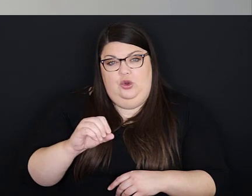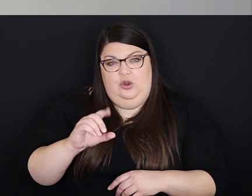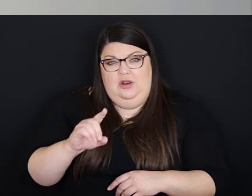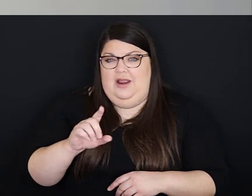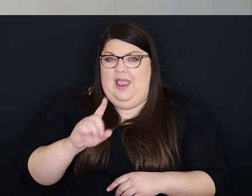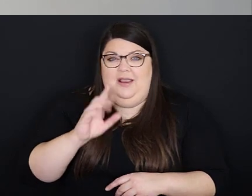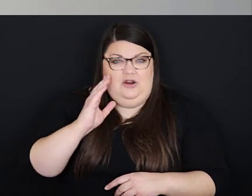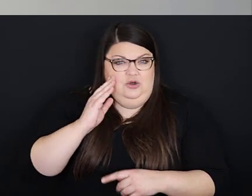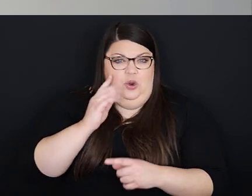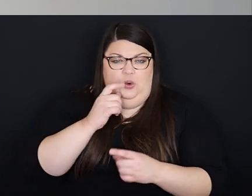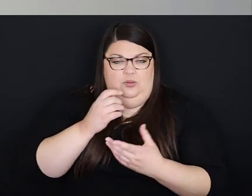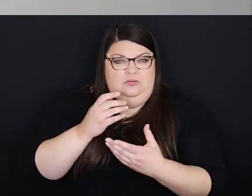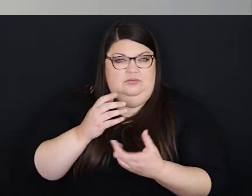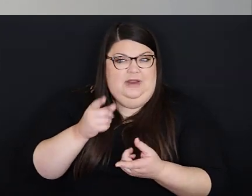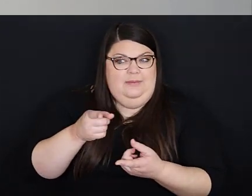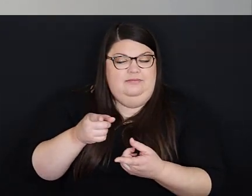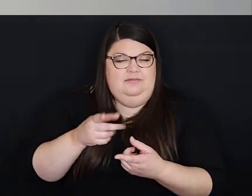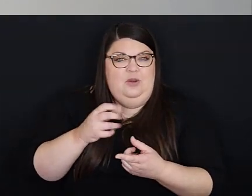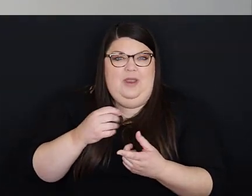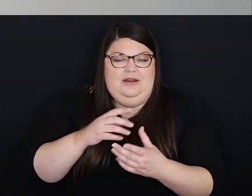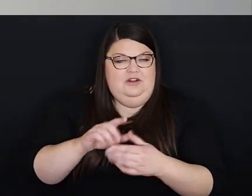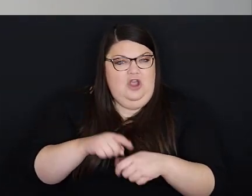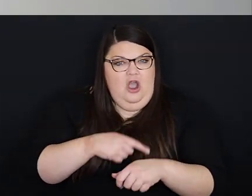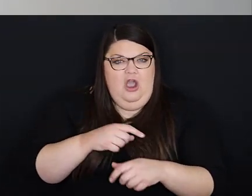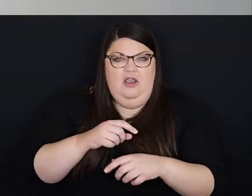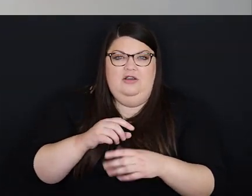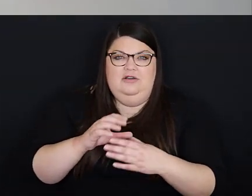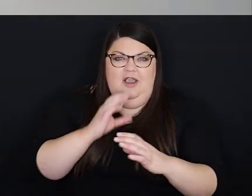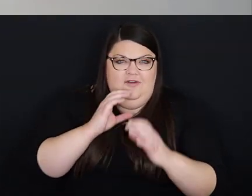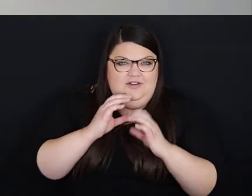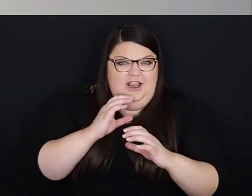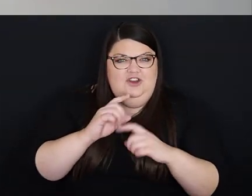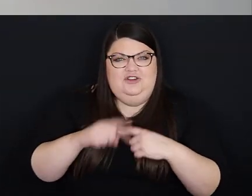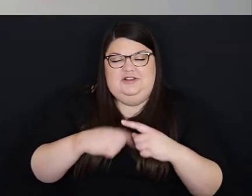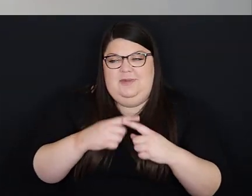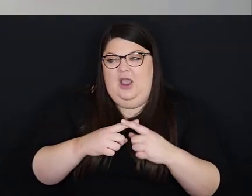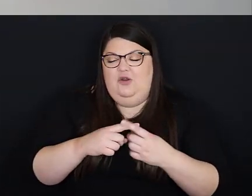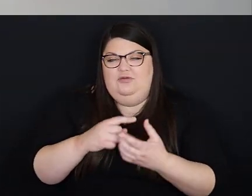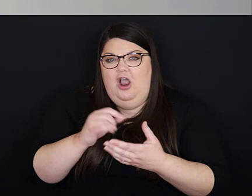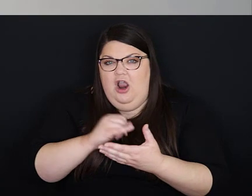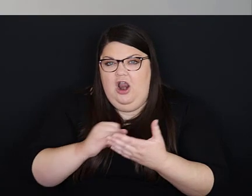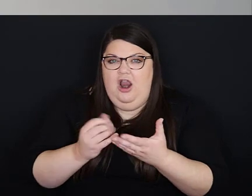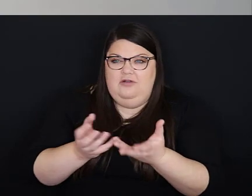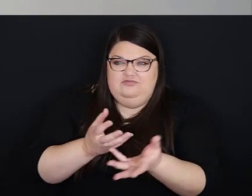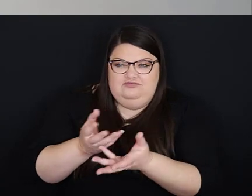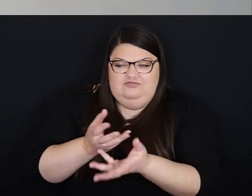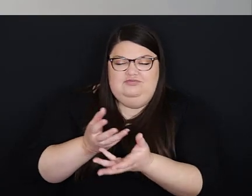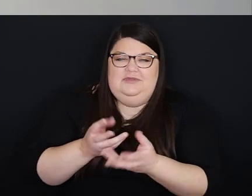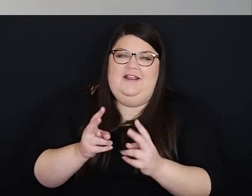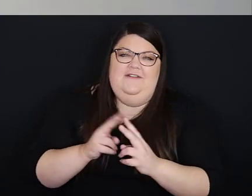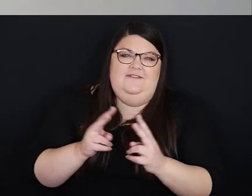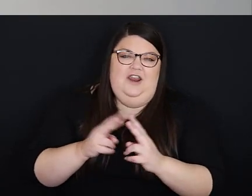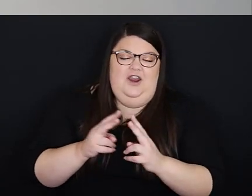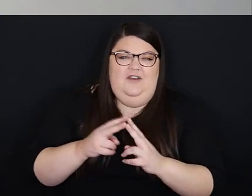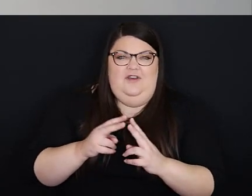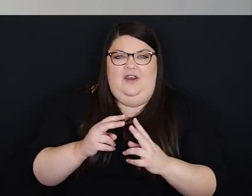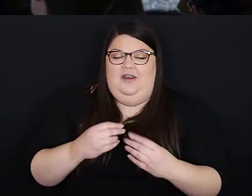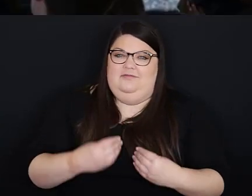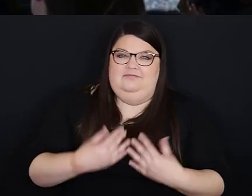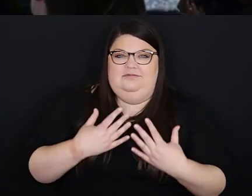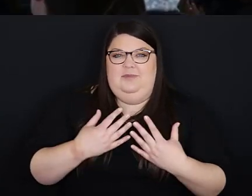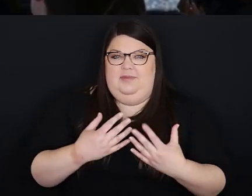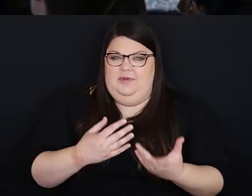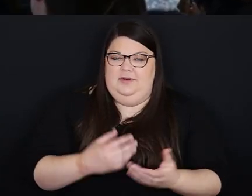was very, we'd have long conversations about art and, you know, it's very, very